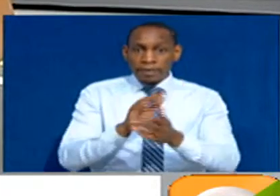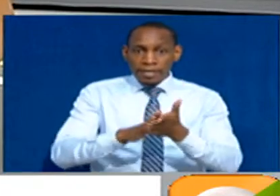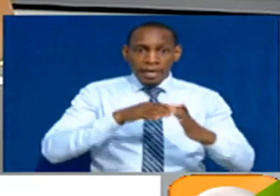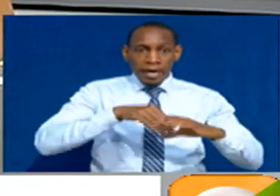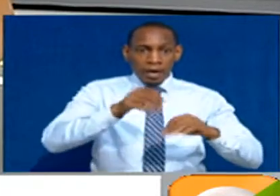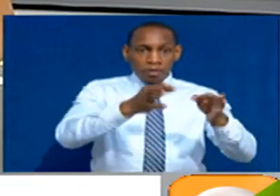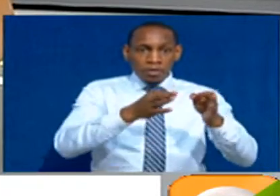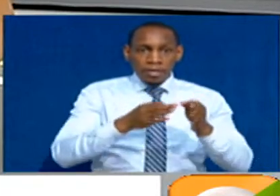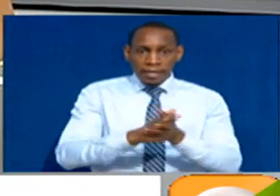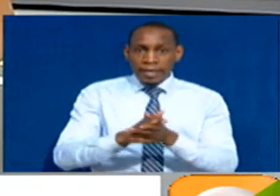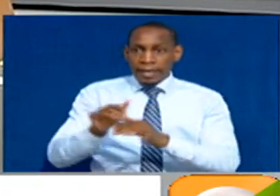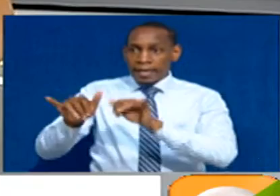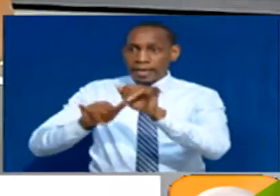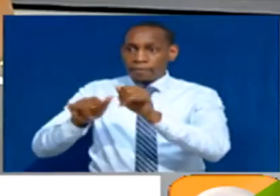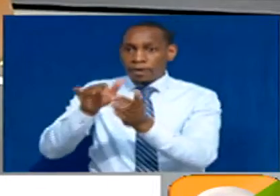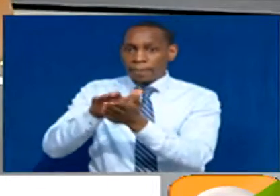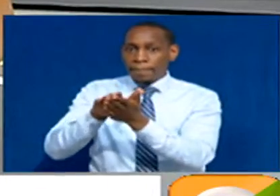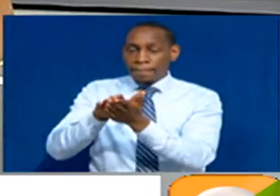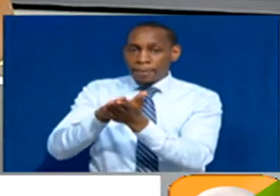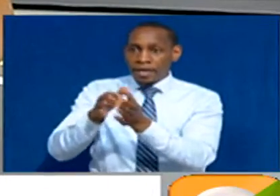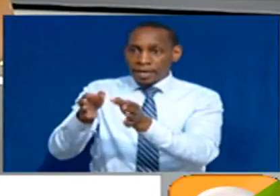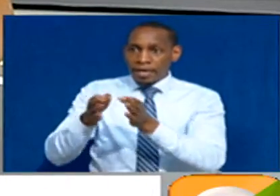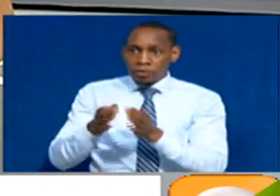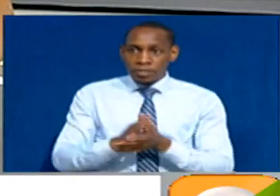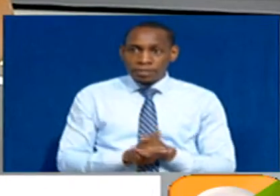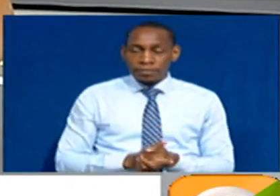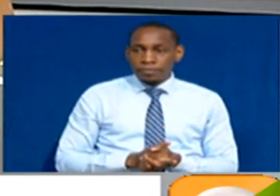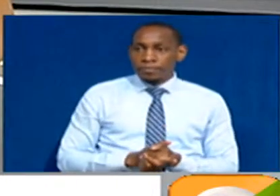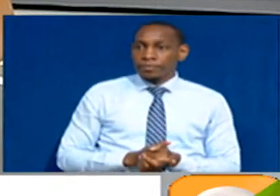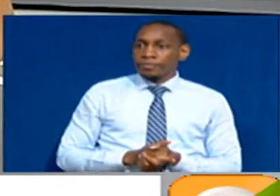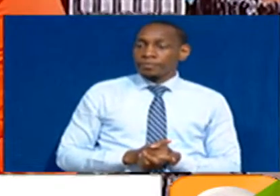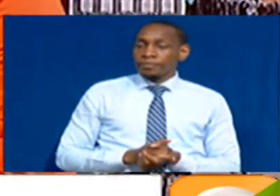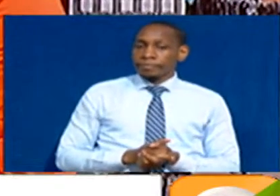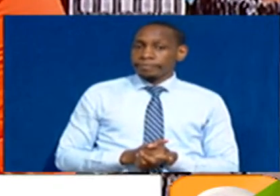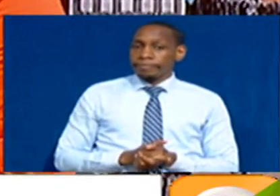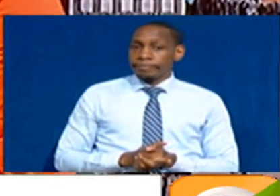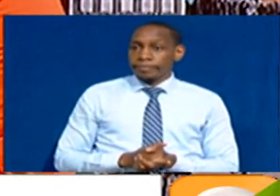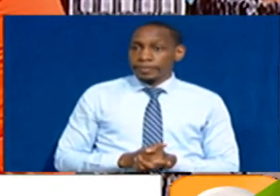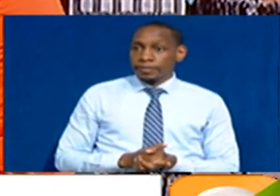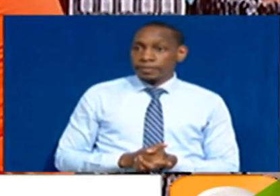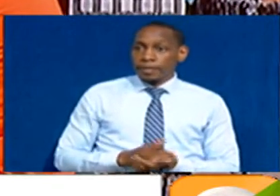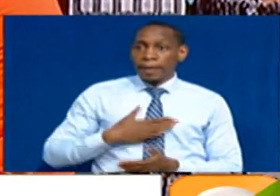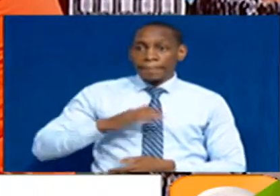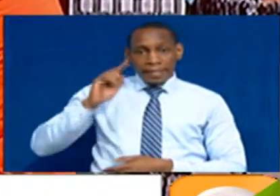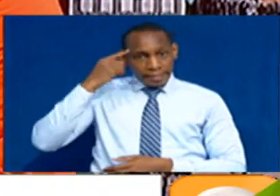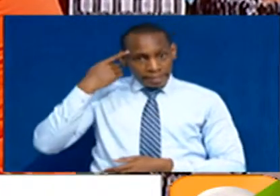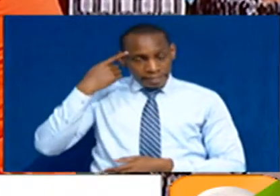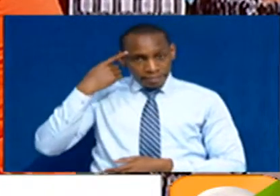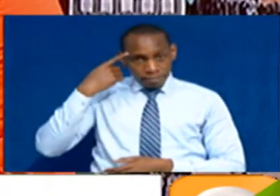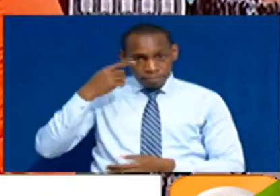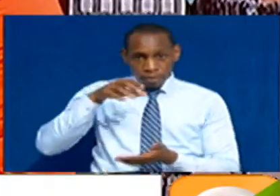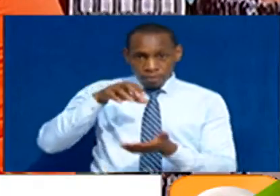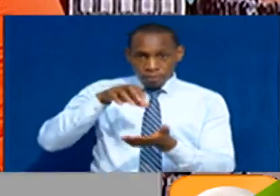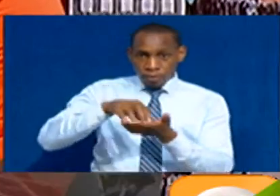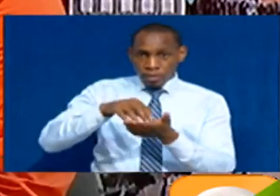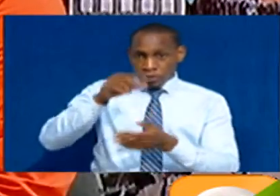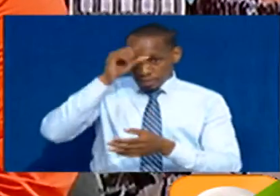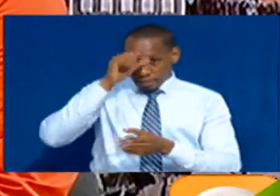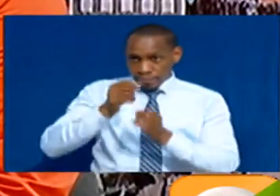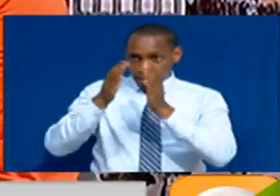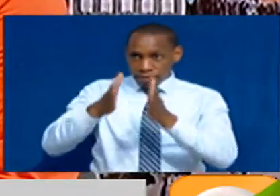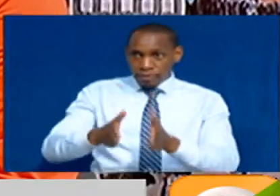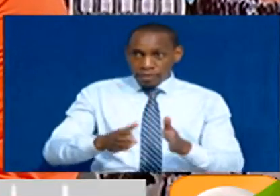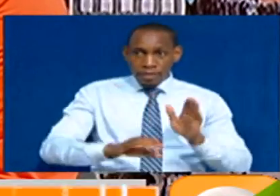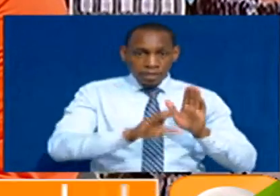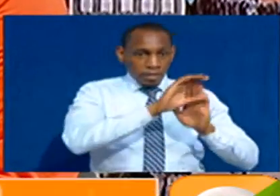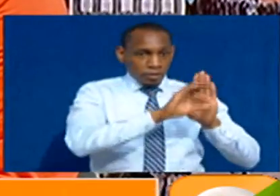offshore account and a foreign bank account. Do you see his point? In terms of a state officer, the Constitution